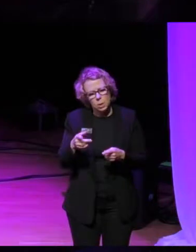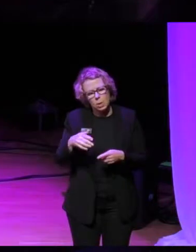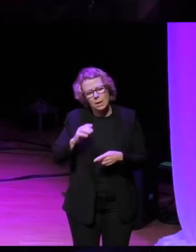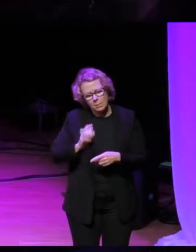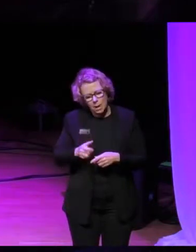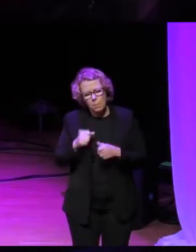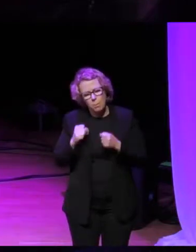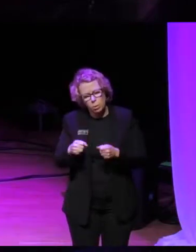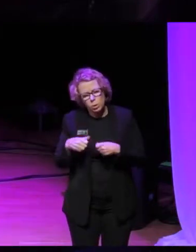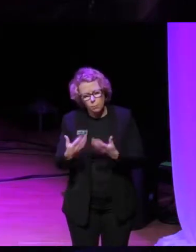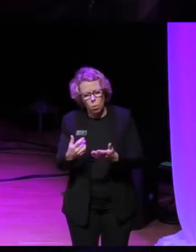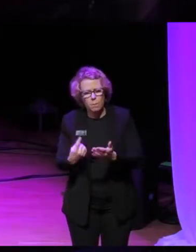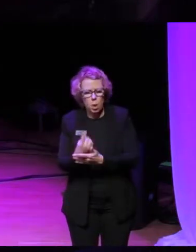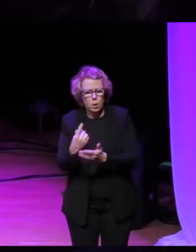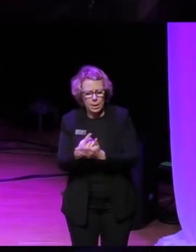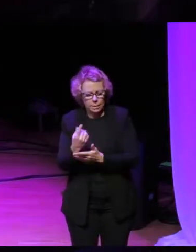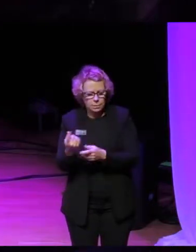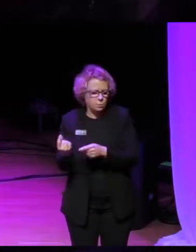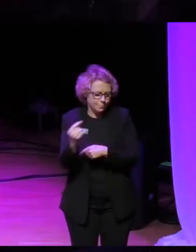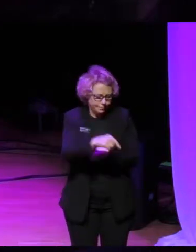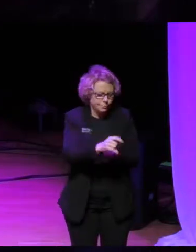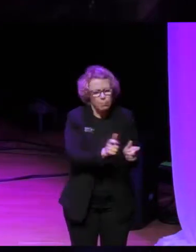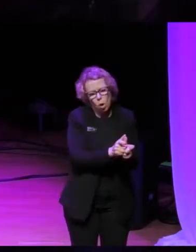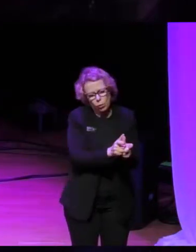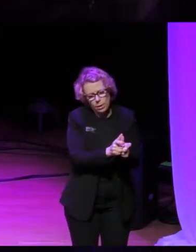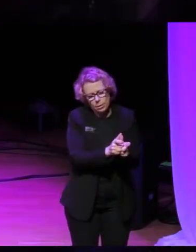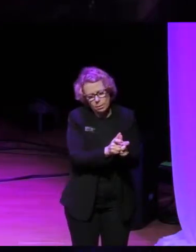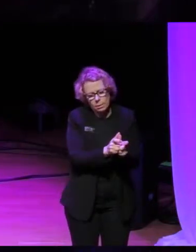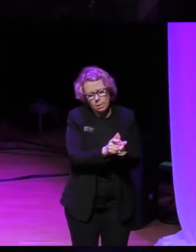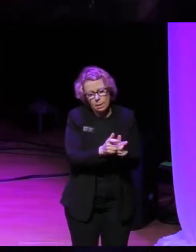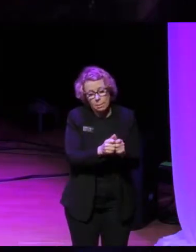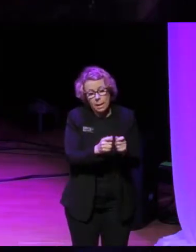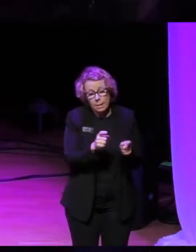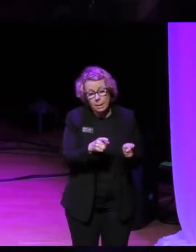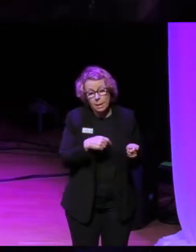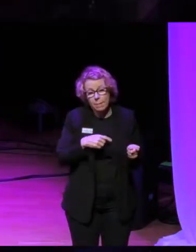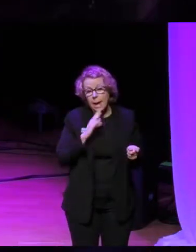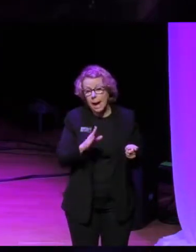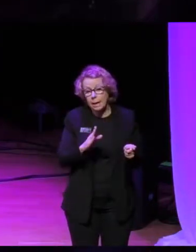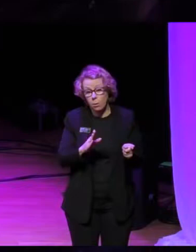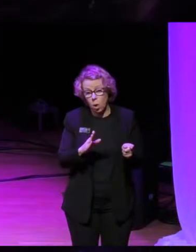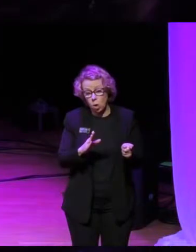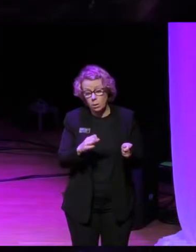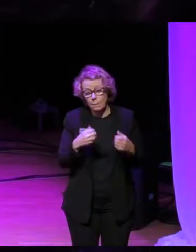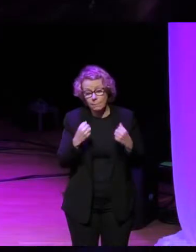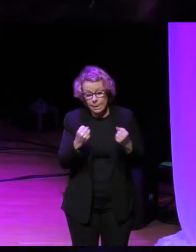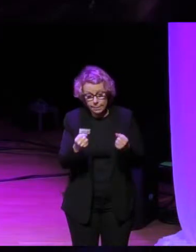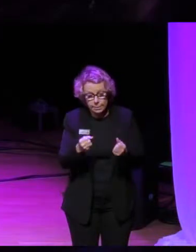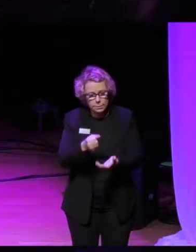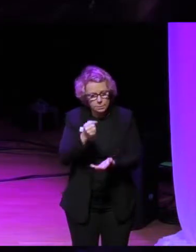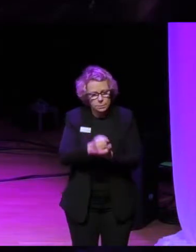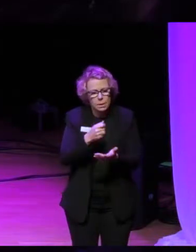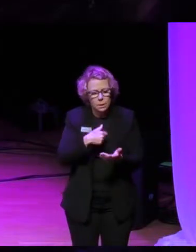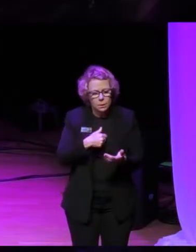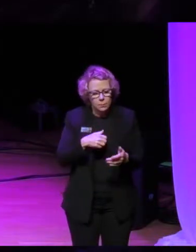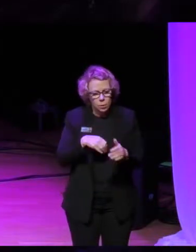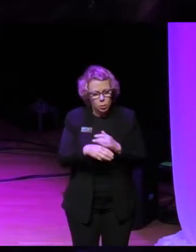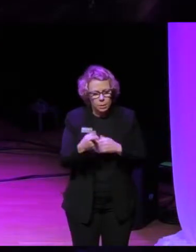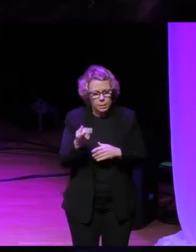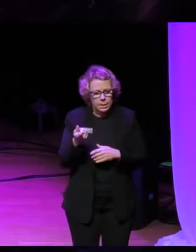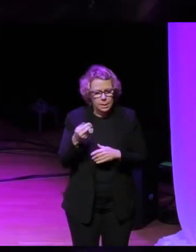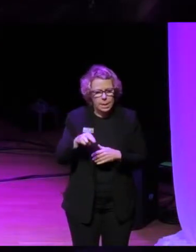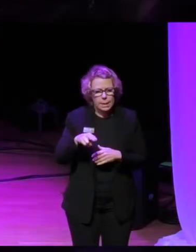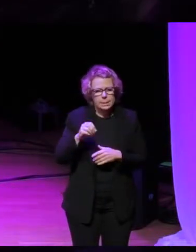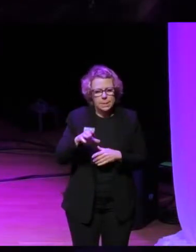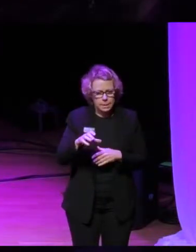appointment. That was the most critical ruling because, again, under Texas law, Jane Doe only had a limited